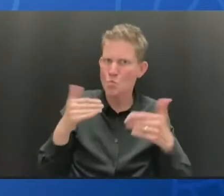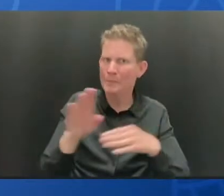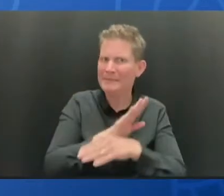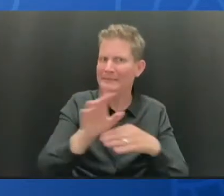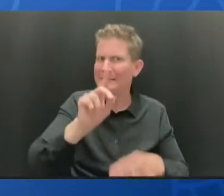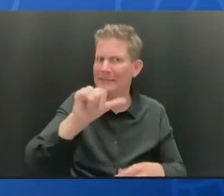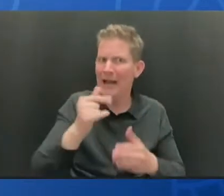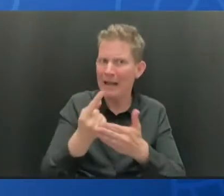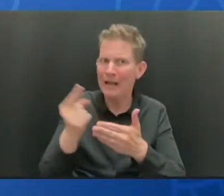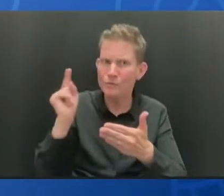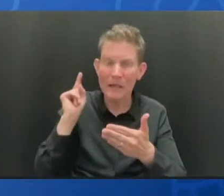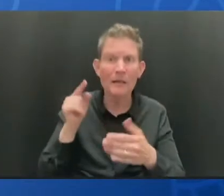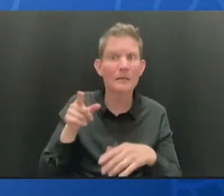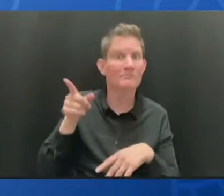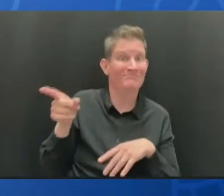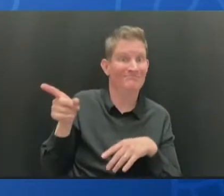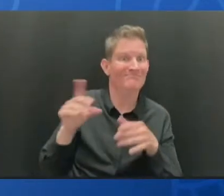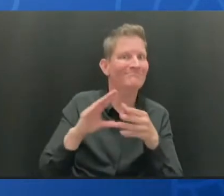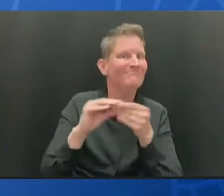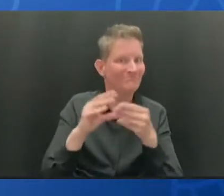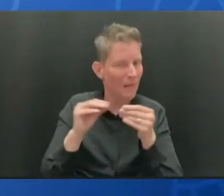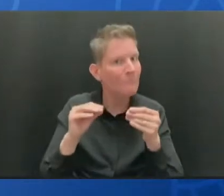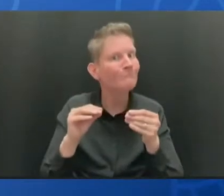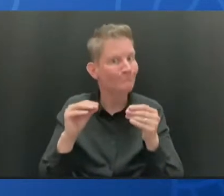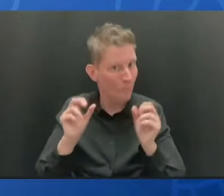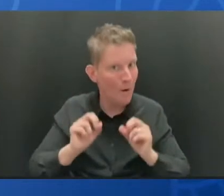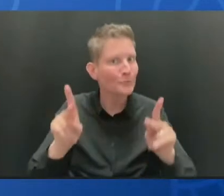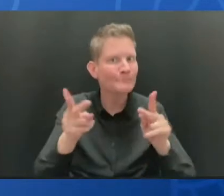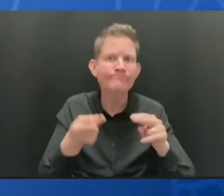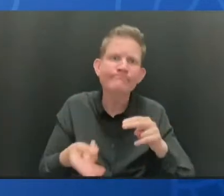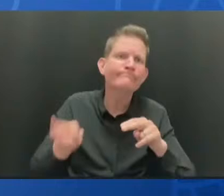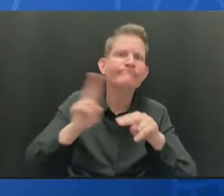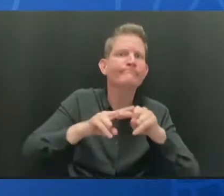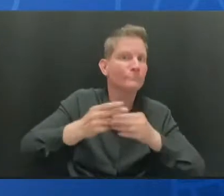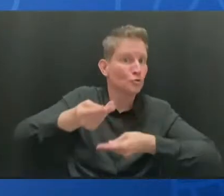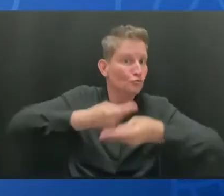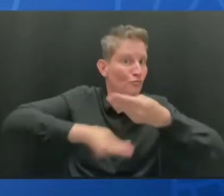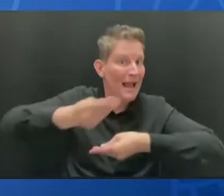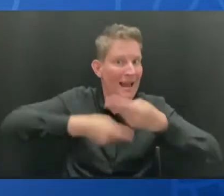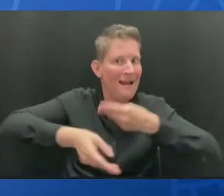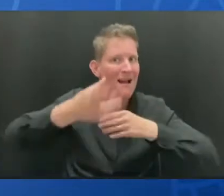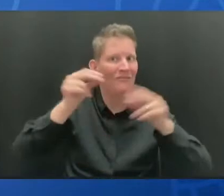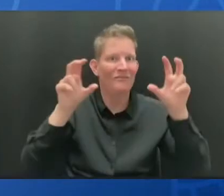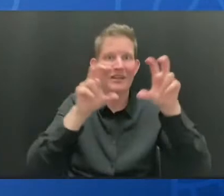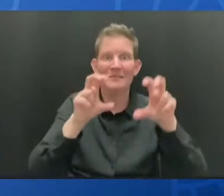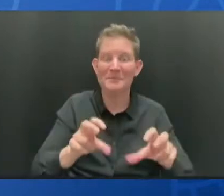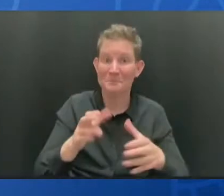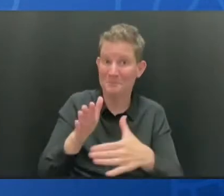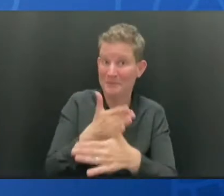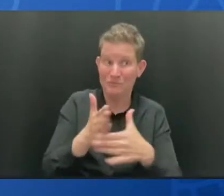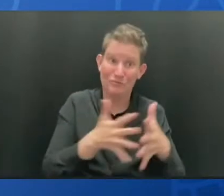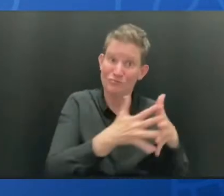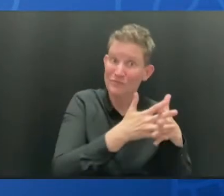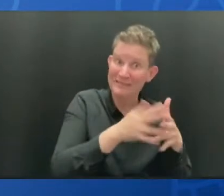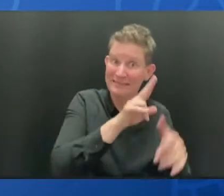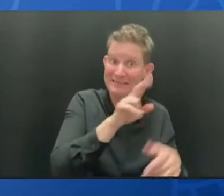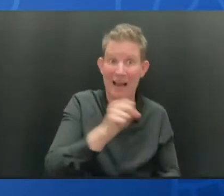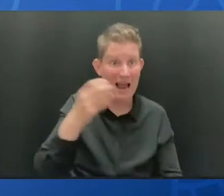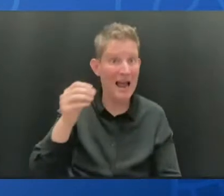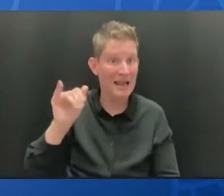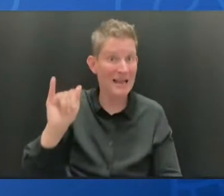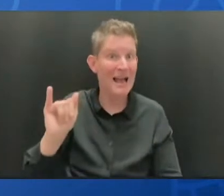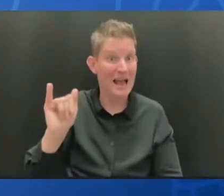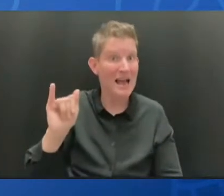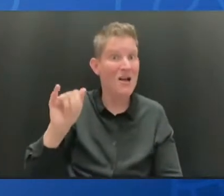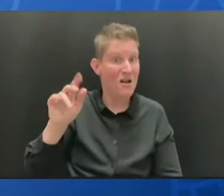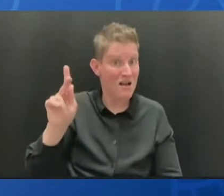to further increase trade and investment between the United States and the Iraqi Kurdistan region. The Secretary commended the Prime Minister